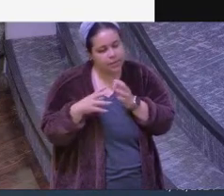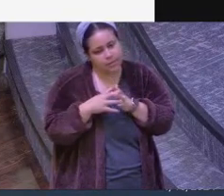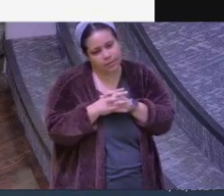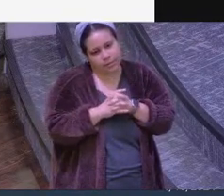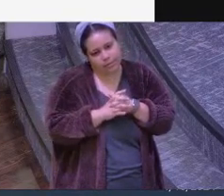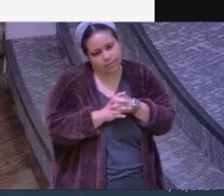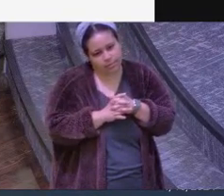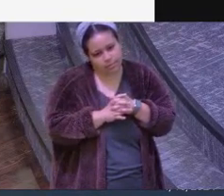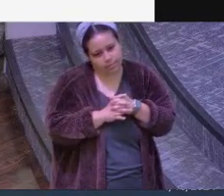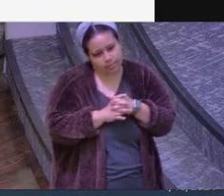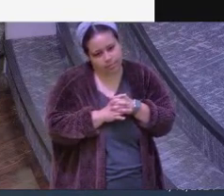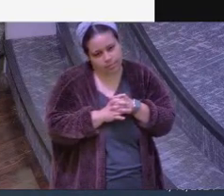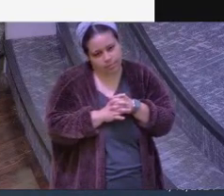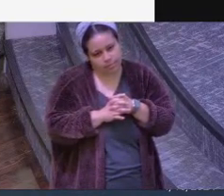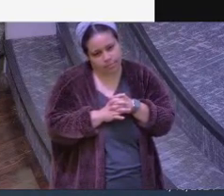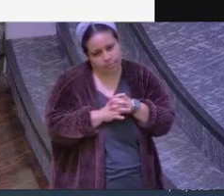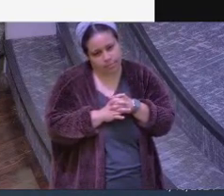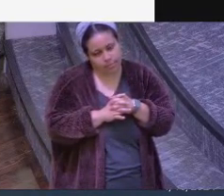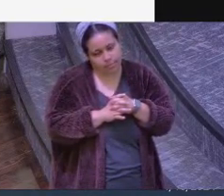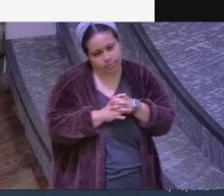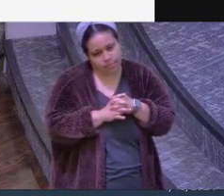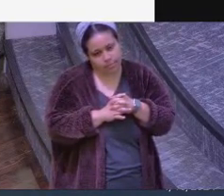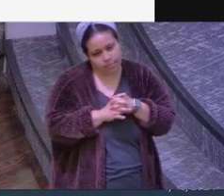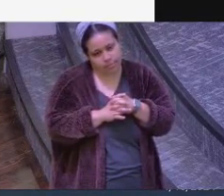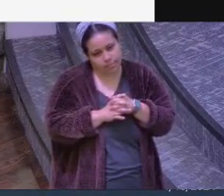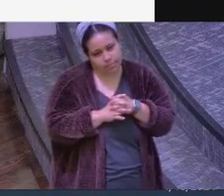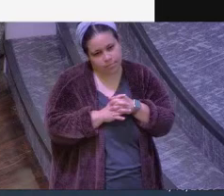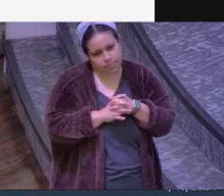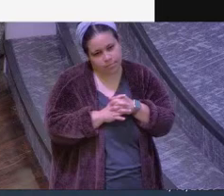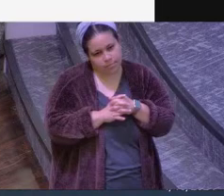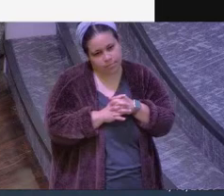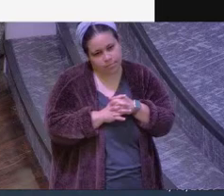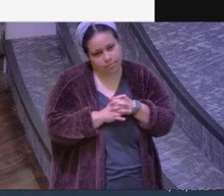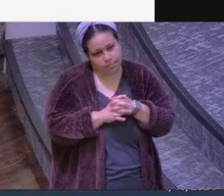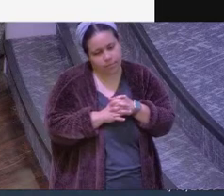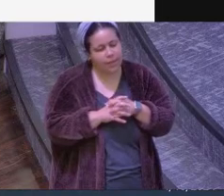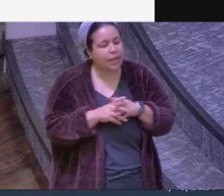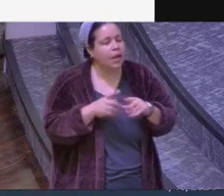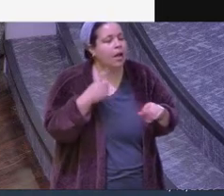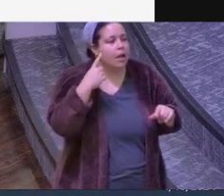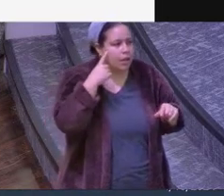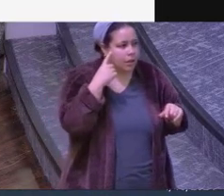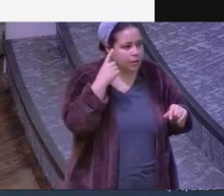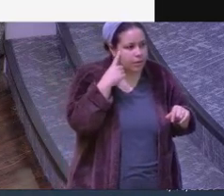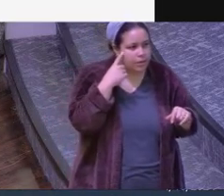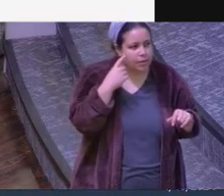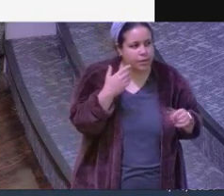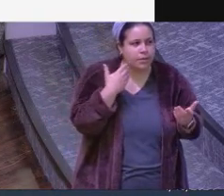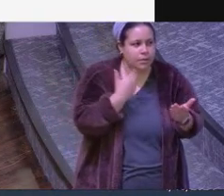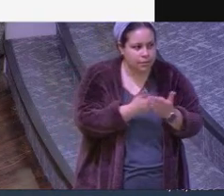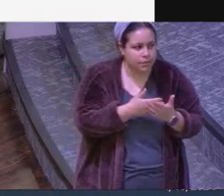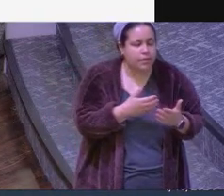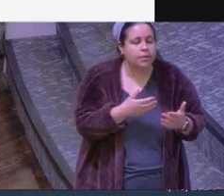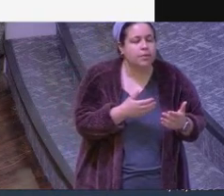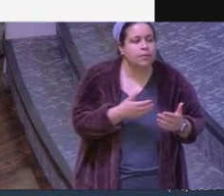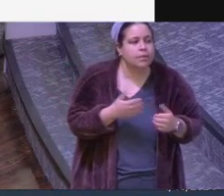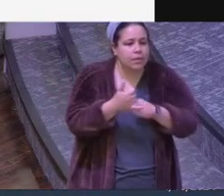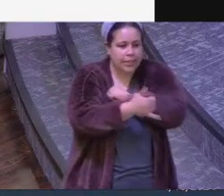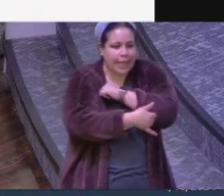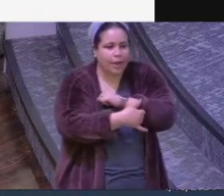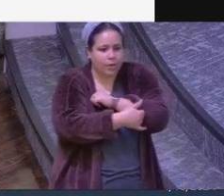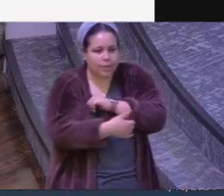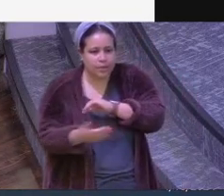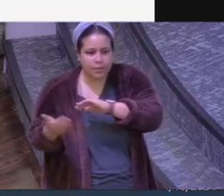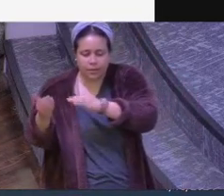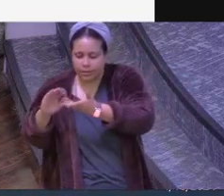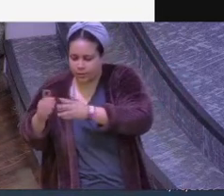we, a lot of county, I think we're the first school district in Georgia that's used ClearGov. Mostly county and city